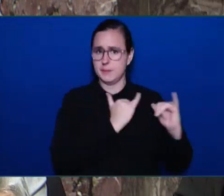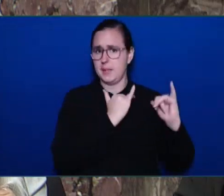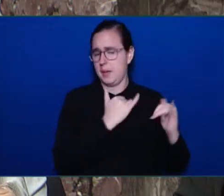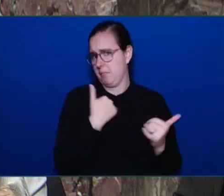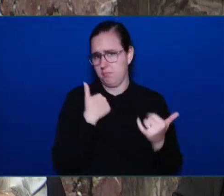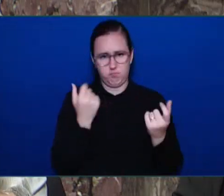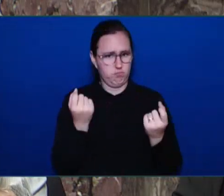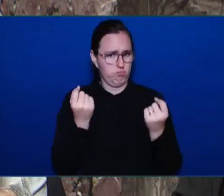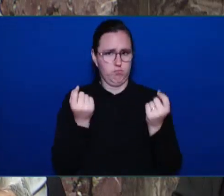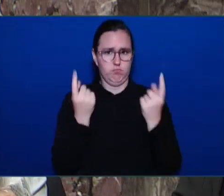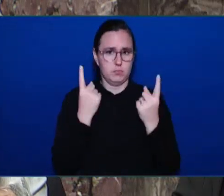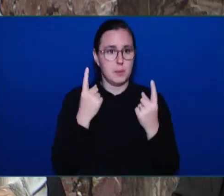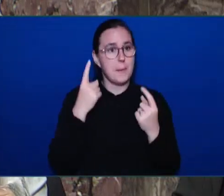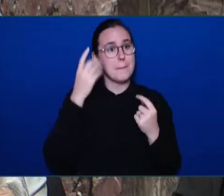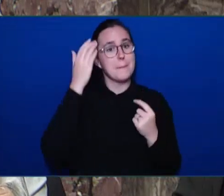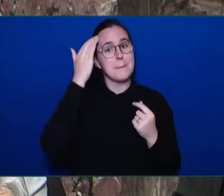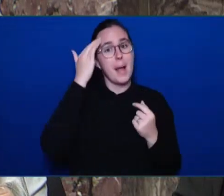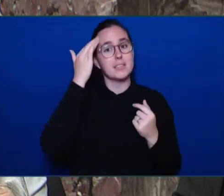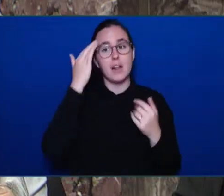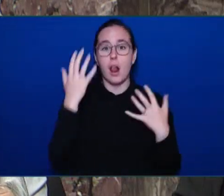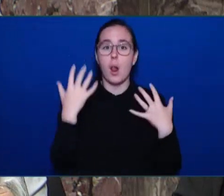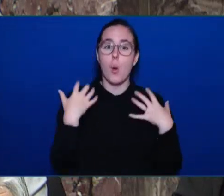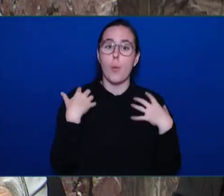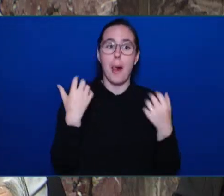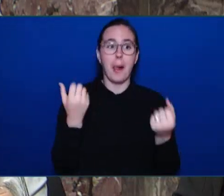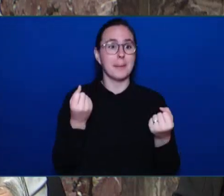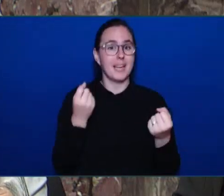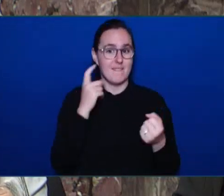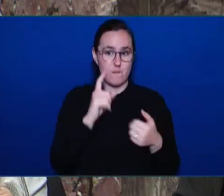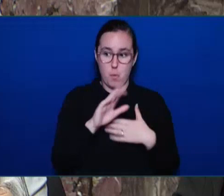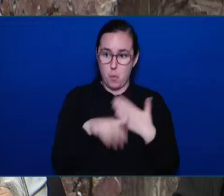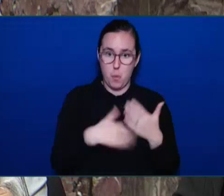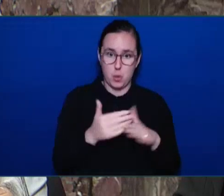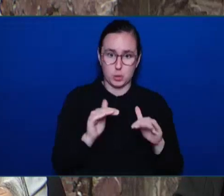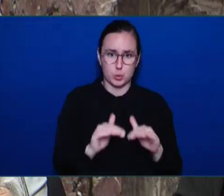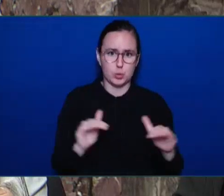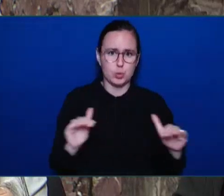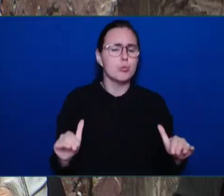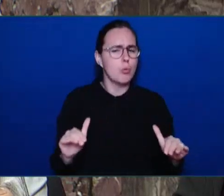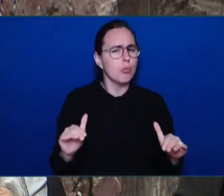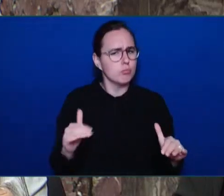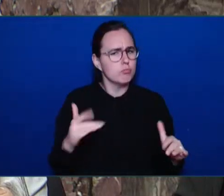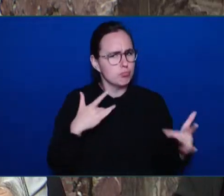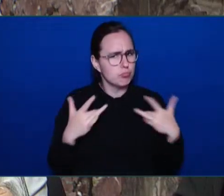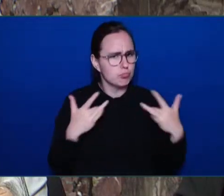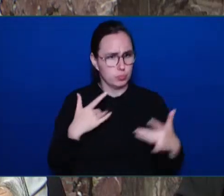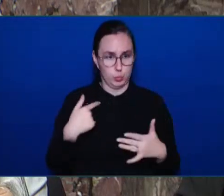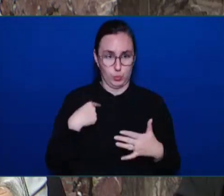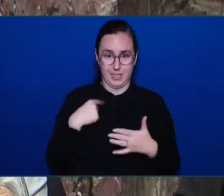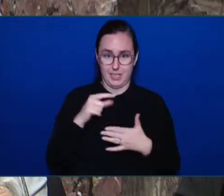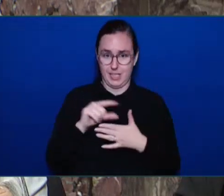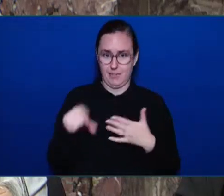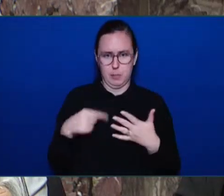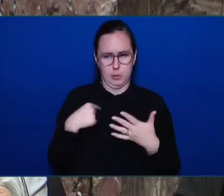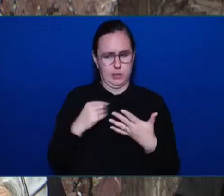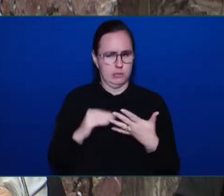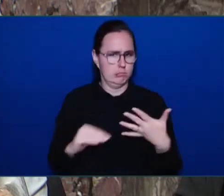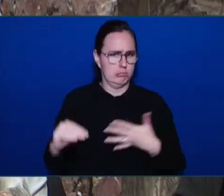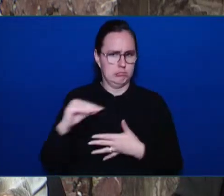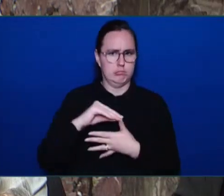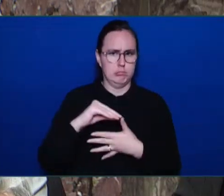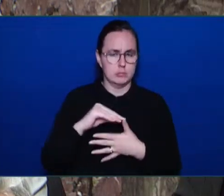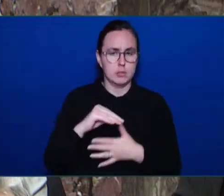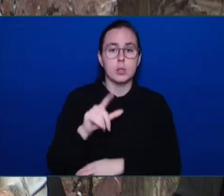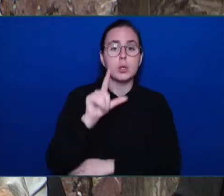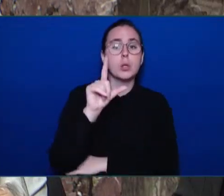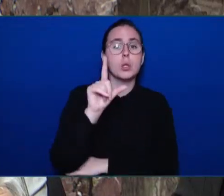our children. And as a government, we make it our priority. Since 2017, Mr. Speaker, we have hired